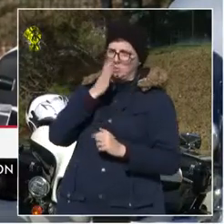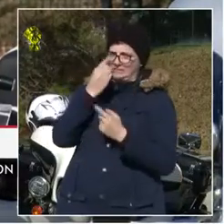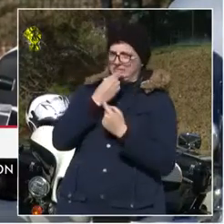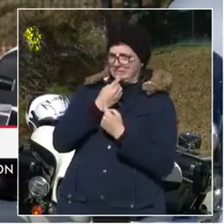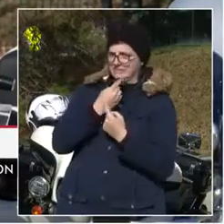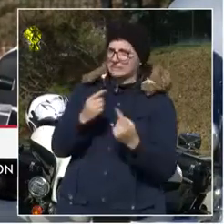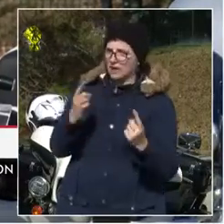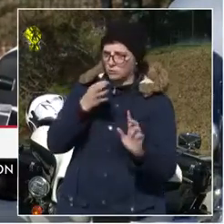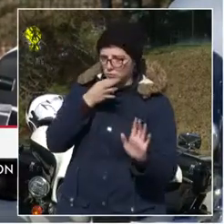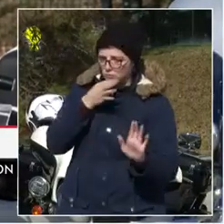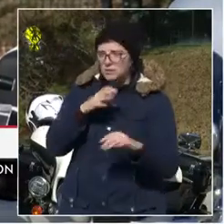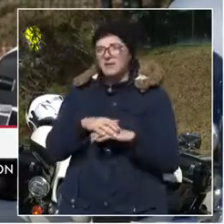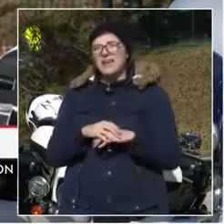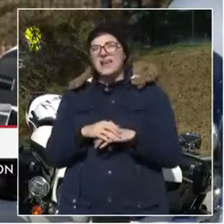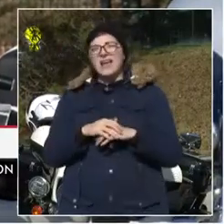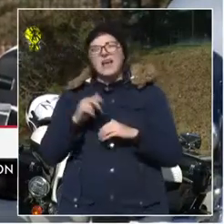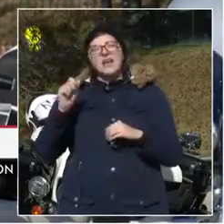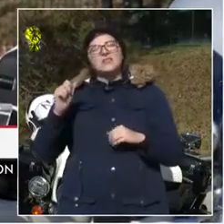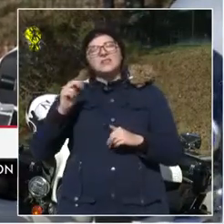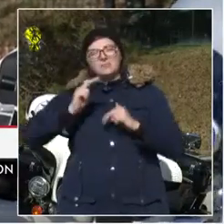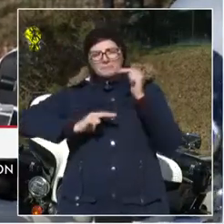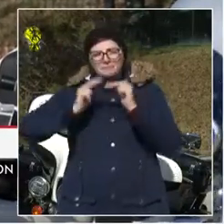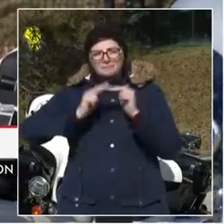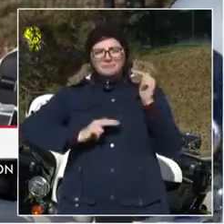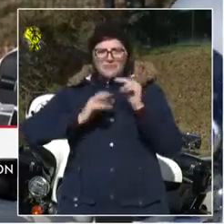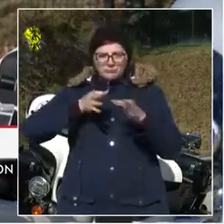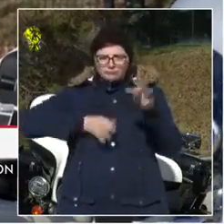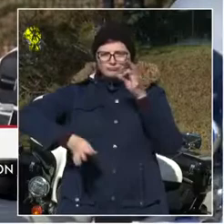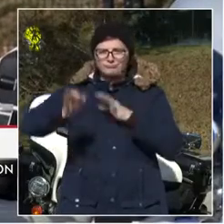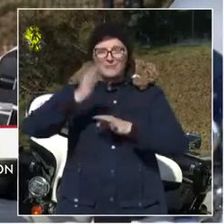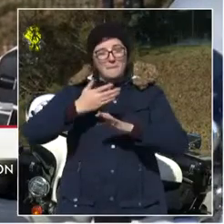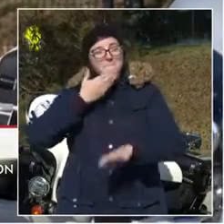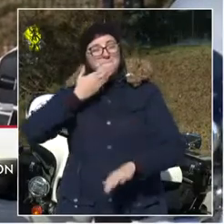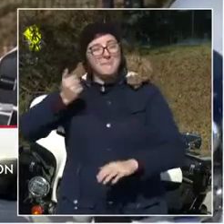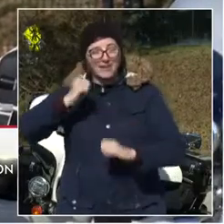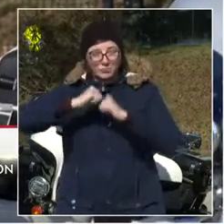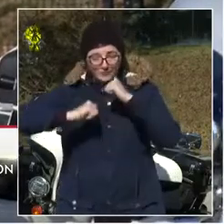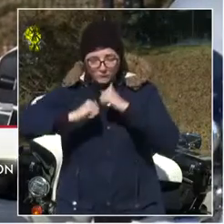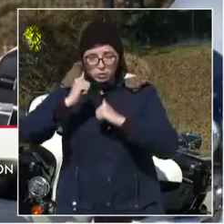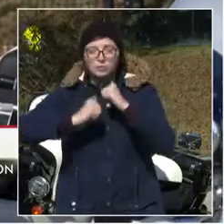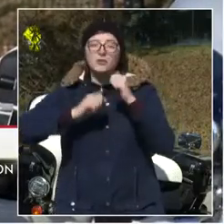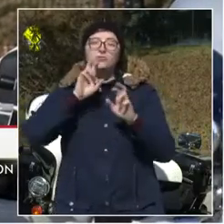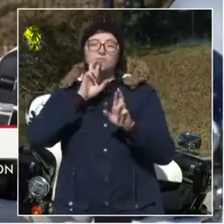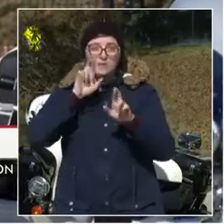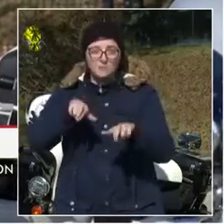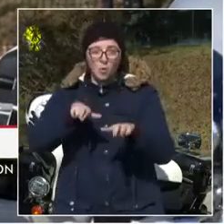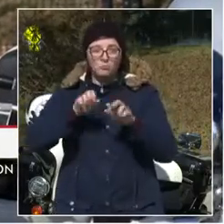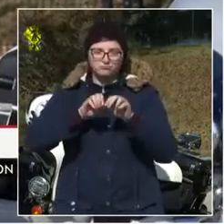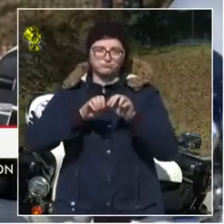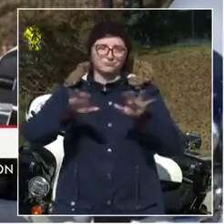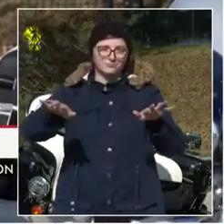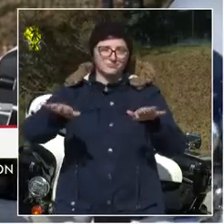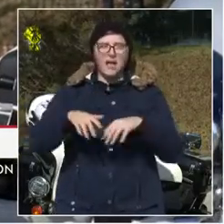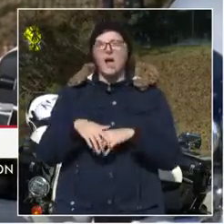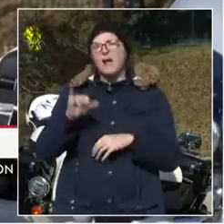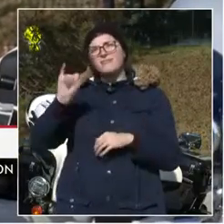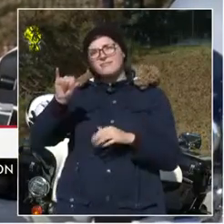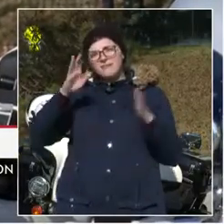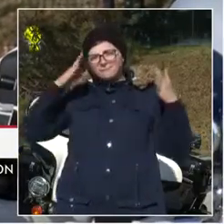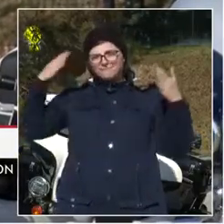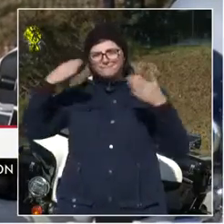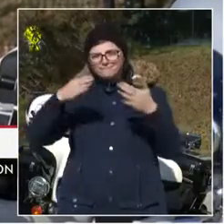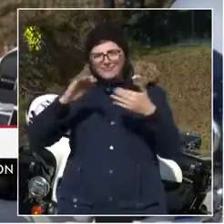release our Build Back Better Infrastructure Task Force report. And you'll see how that feeds the ideas for building